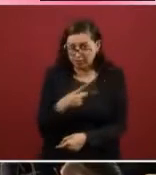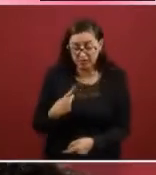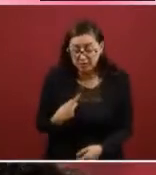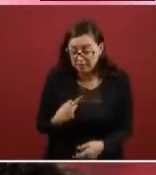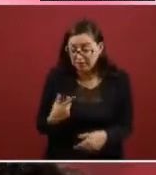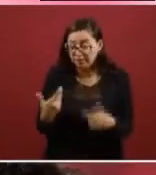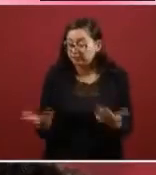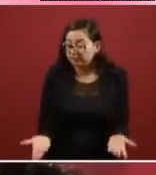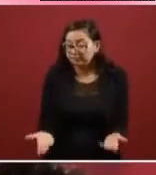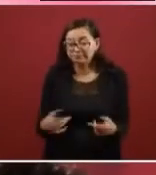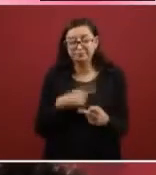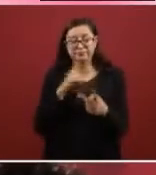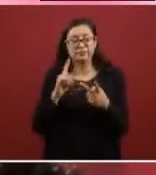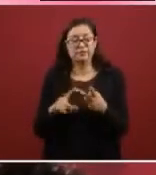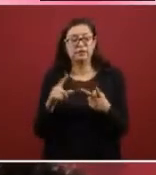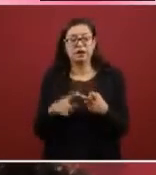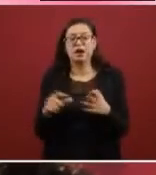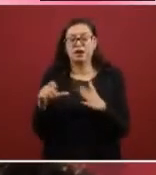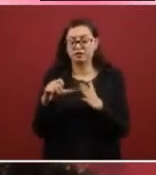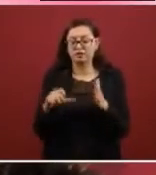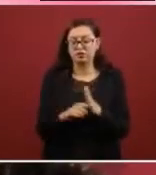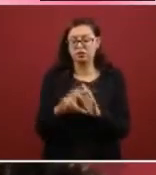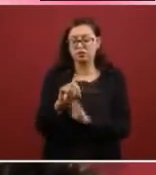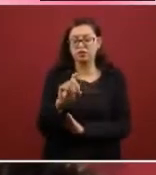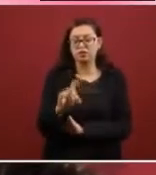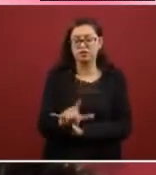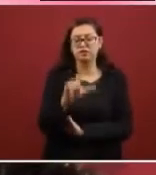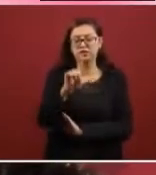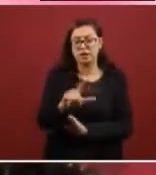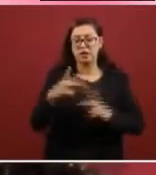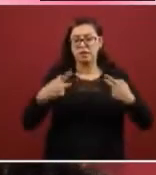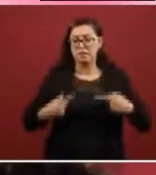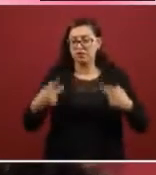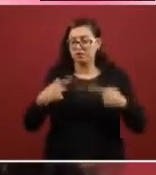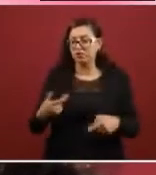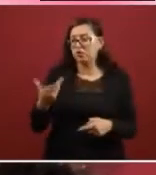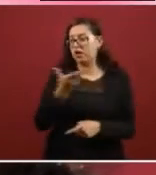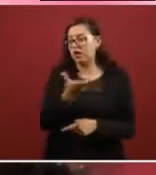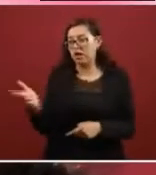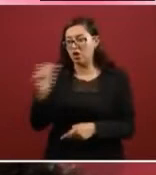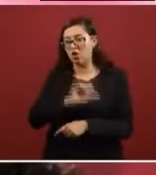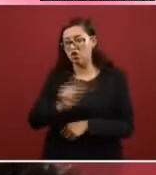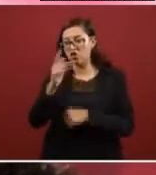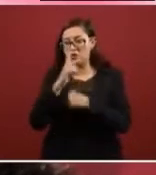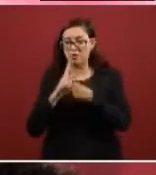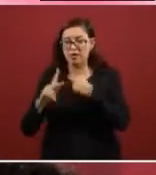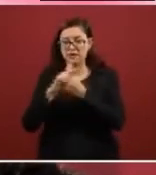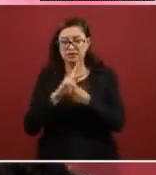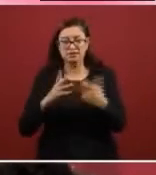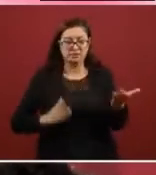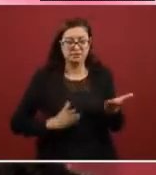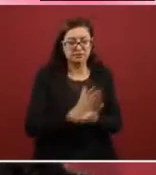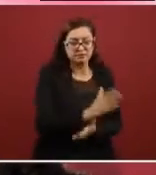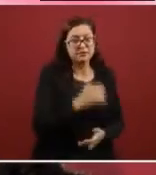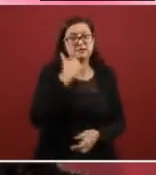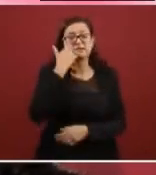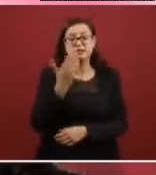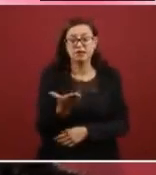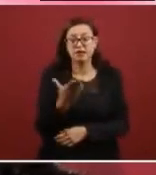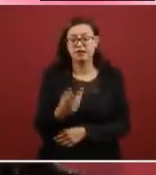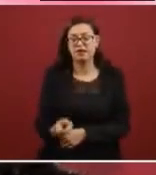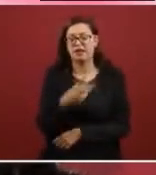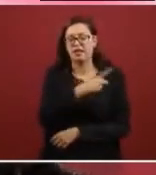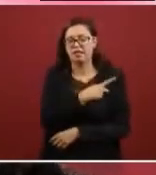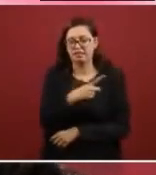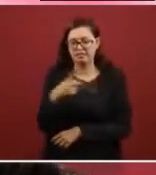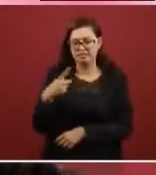Para internarse al país, article 37, los extranjeros to enter deberán the country, fracción primera, foreigners must presentar en el filtro de